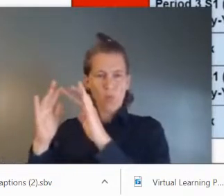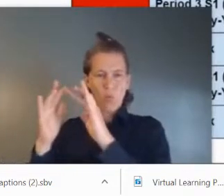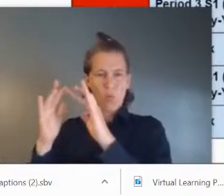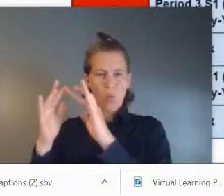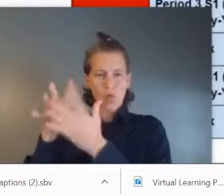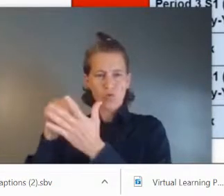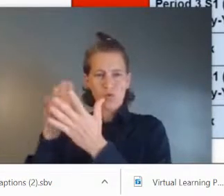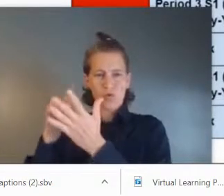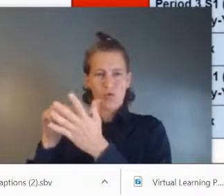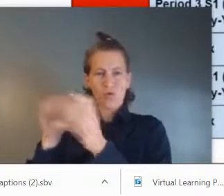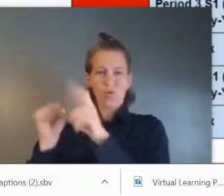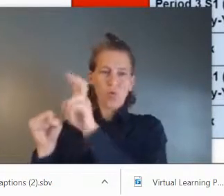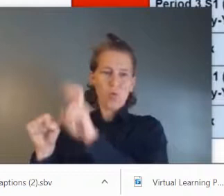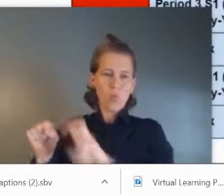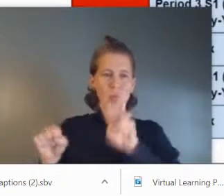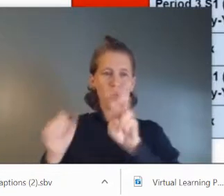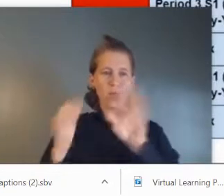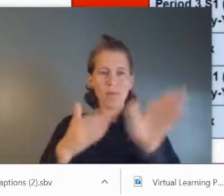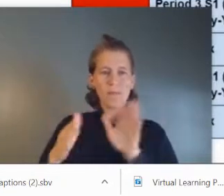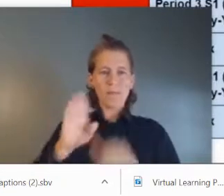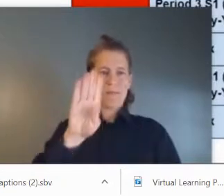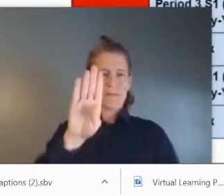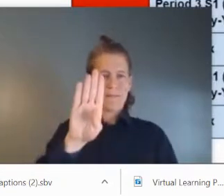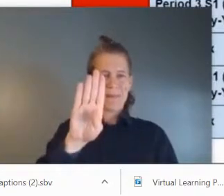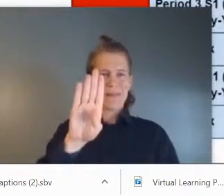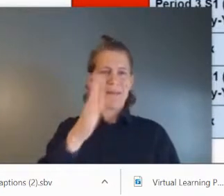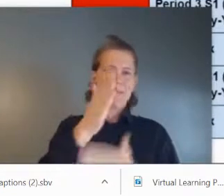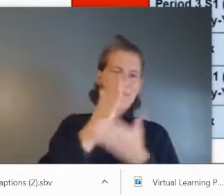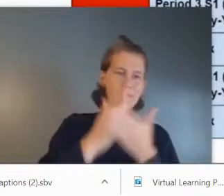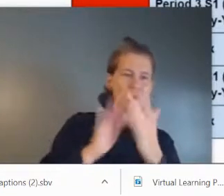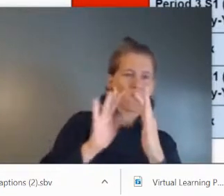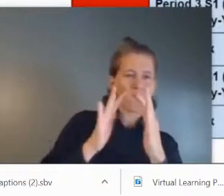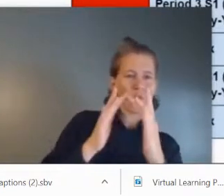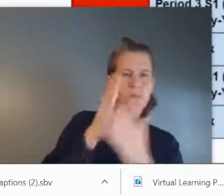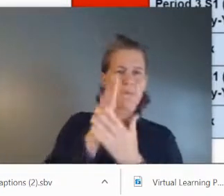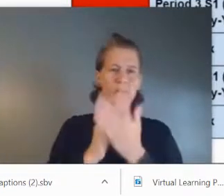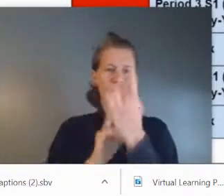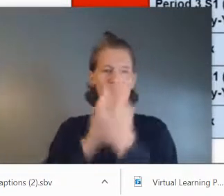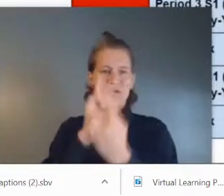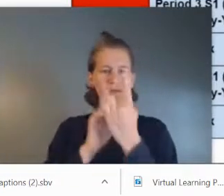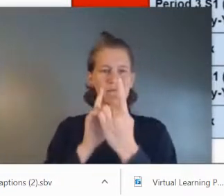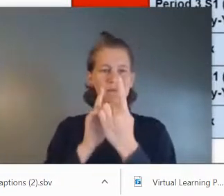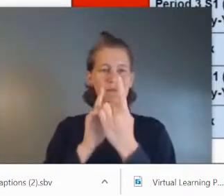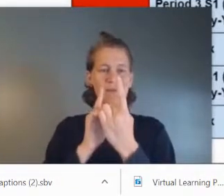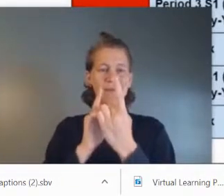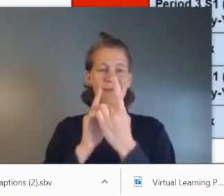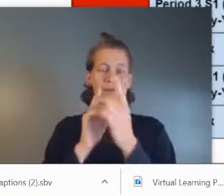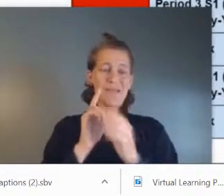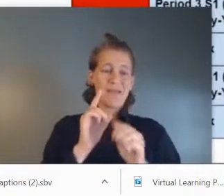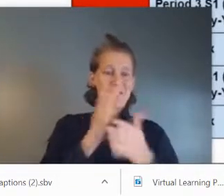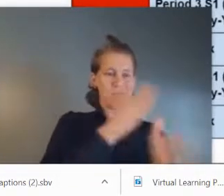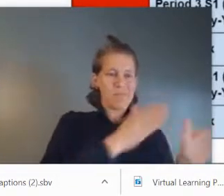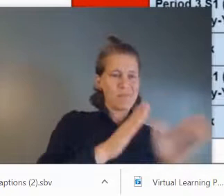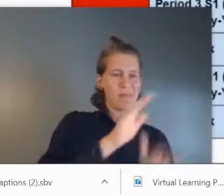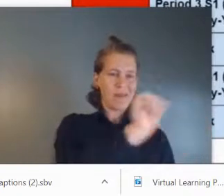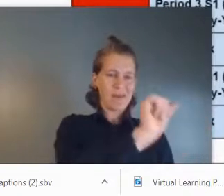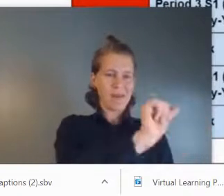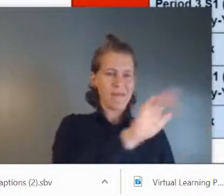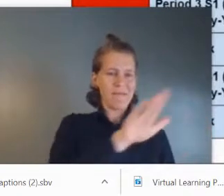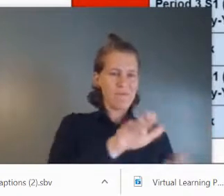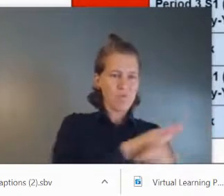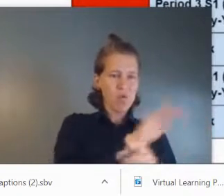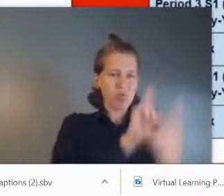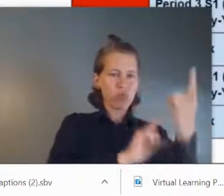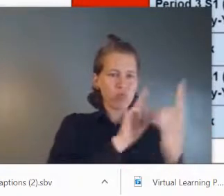or to Plan A, all face-to-face learning. With this in mind, you find the order of the daily classes as well as semester and